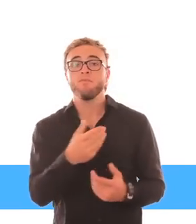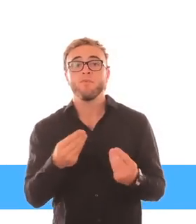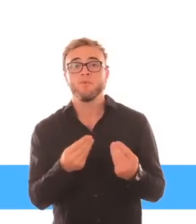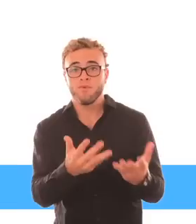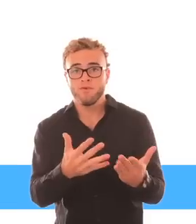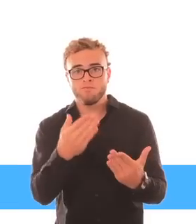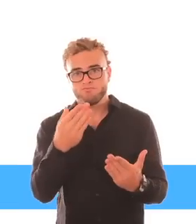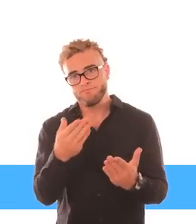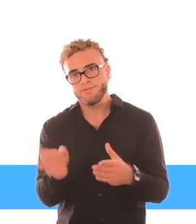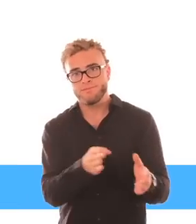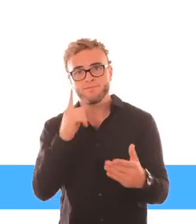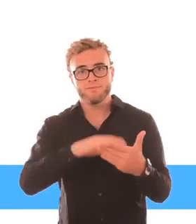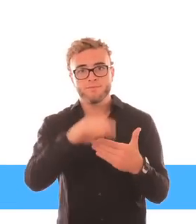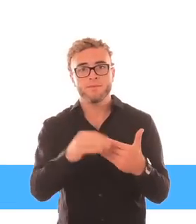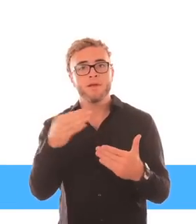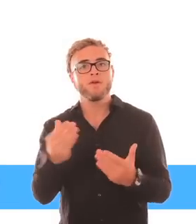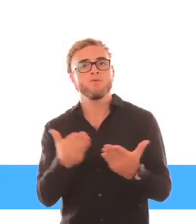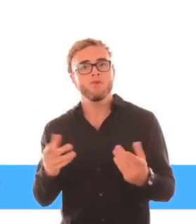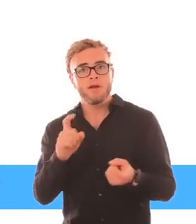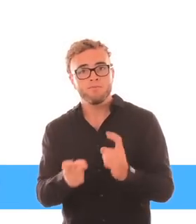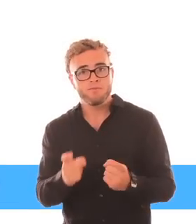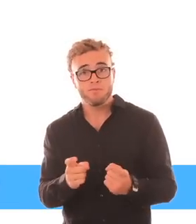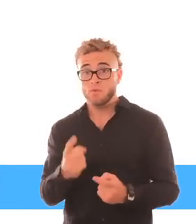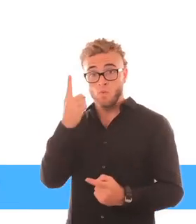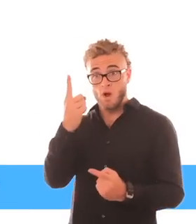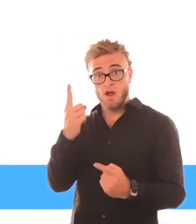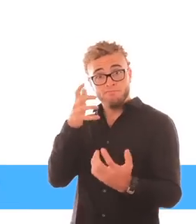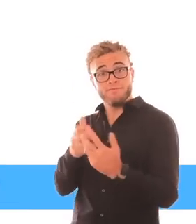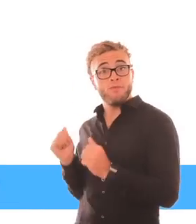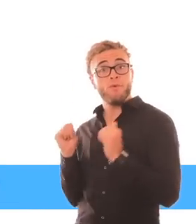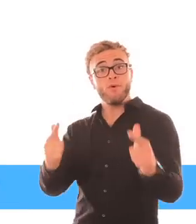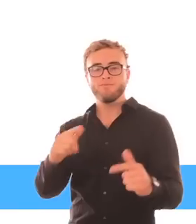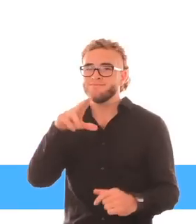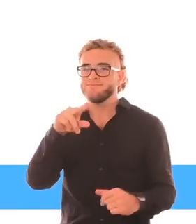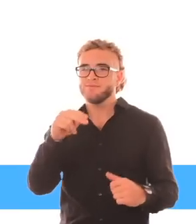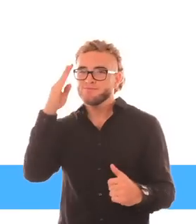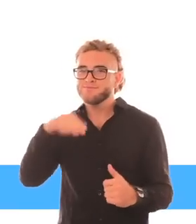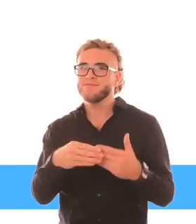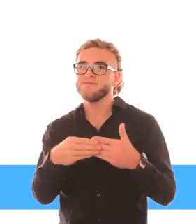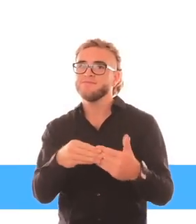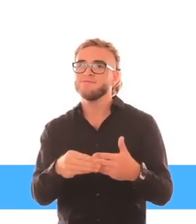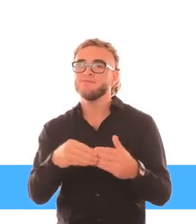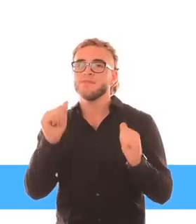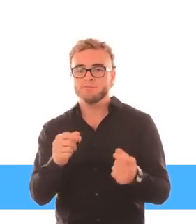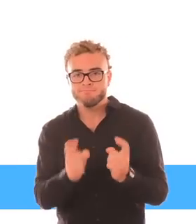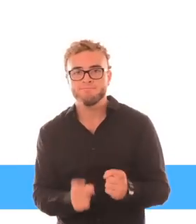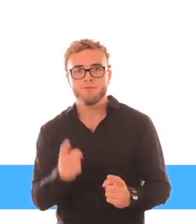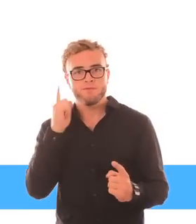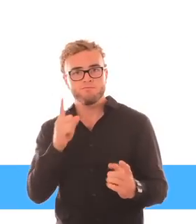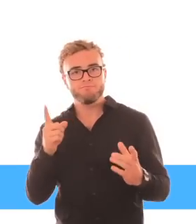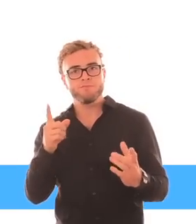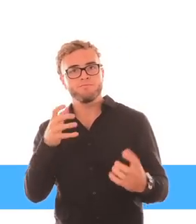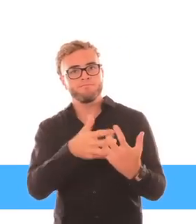It offers a blueprint for curriculum and resource adaptations, not a single one-size-fits-all solution, but rather flexible approaches that can be